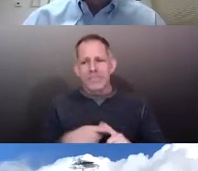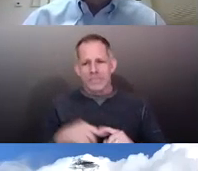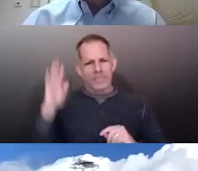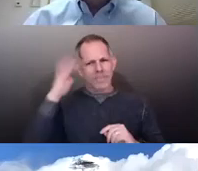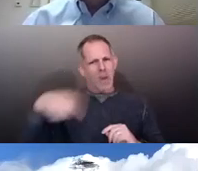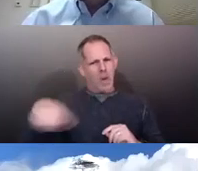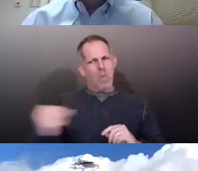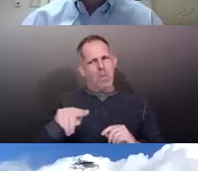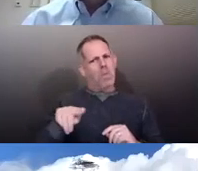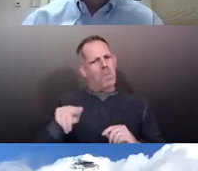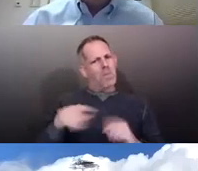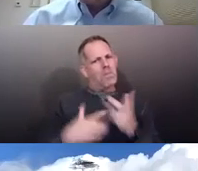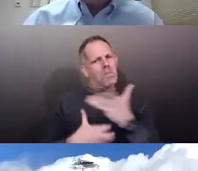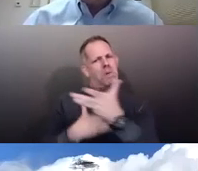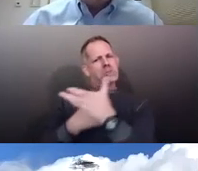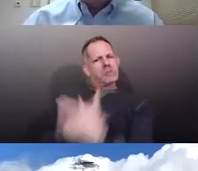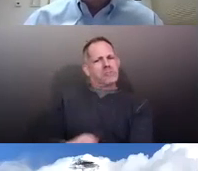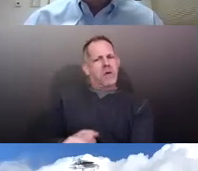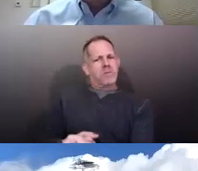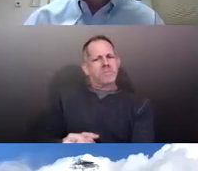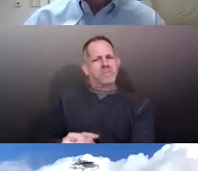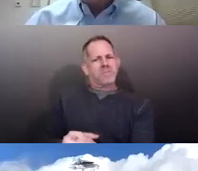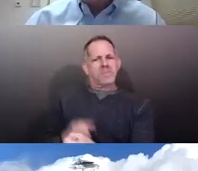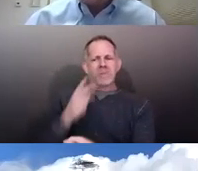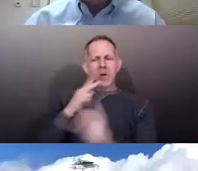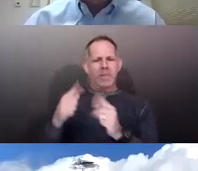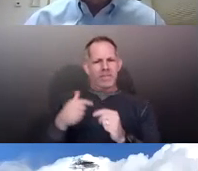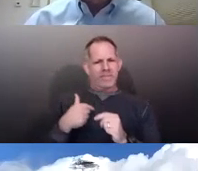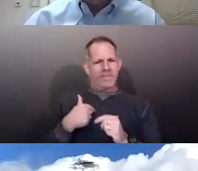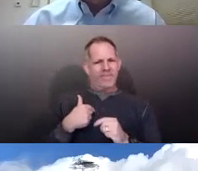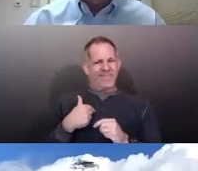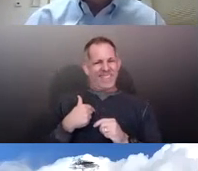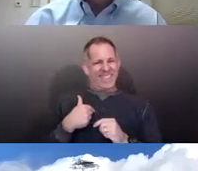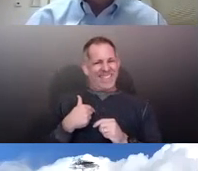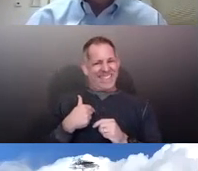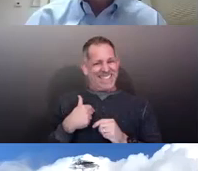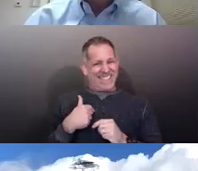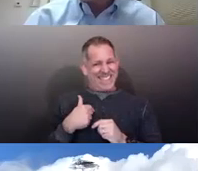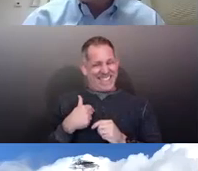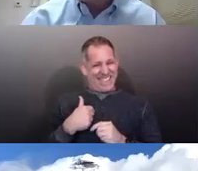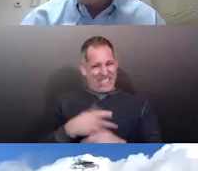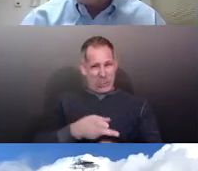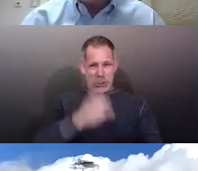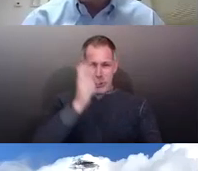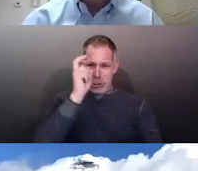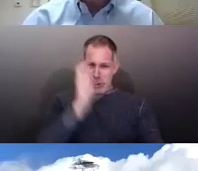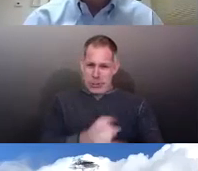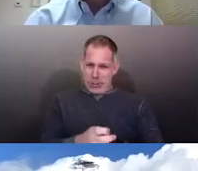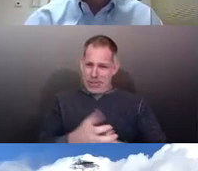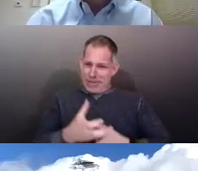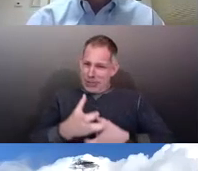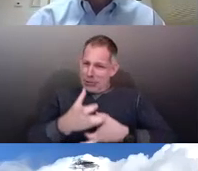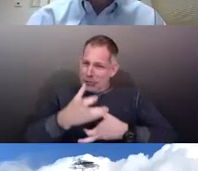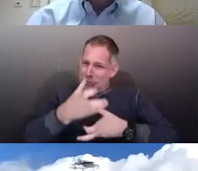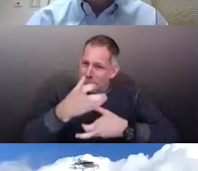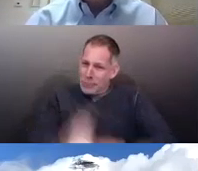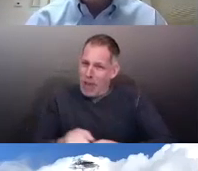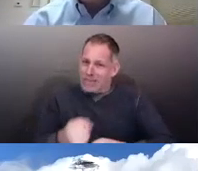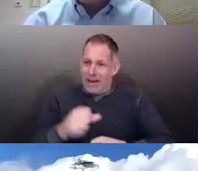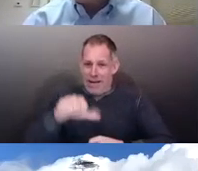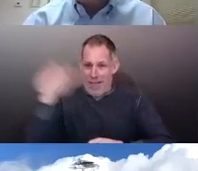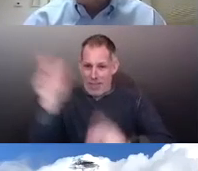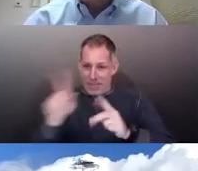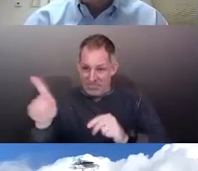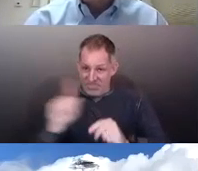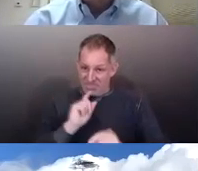would reconsider the thought of trusting others to not have an infection that they may not know they have. Trust isn't